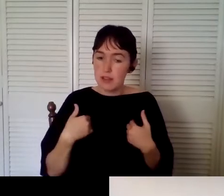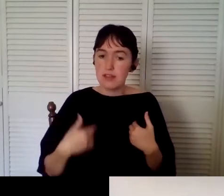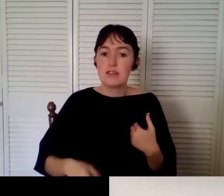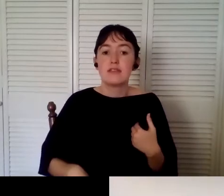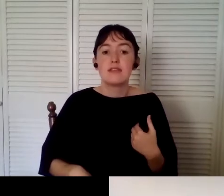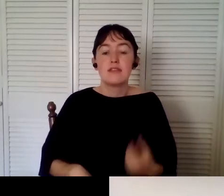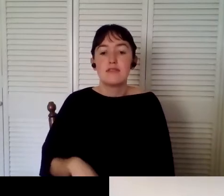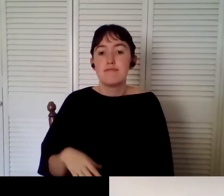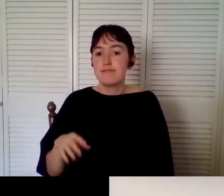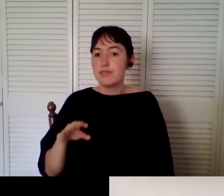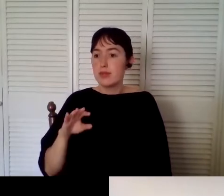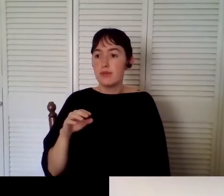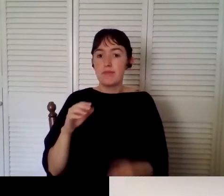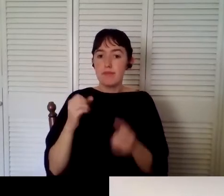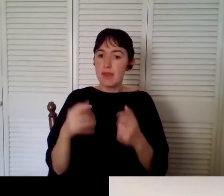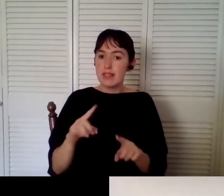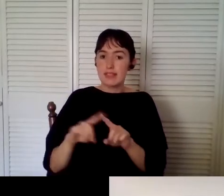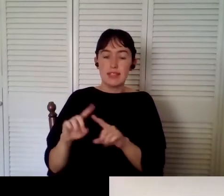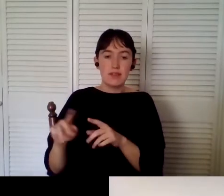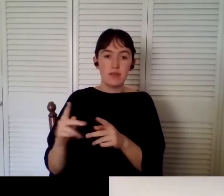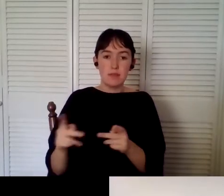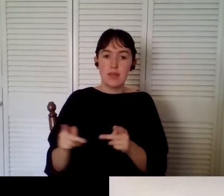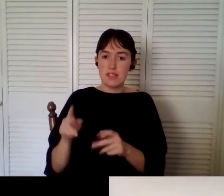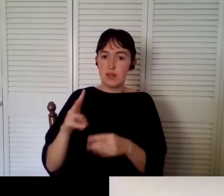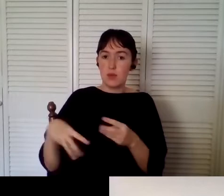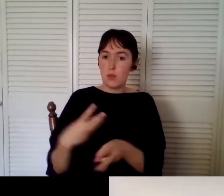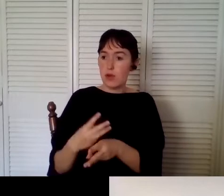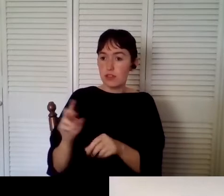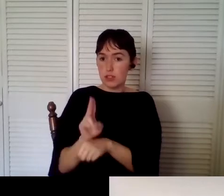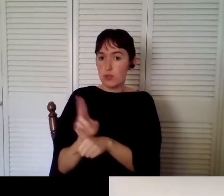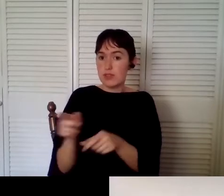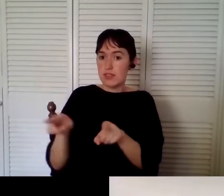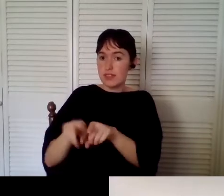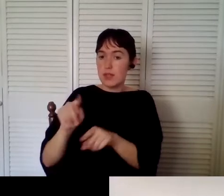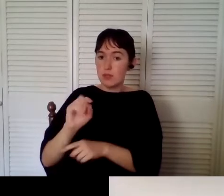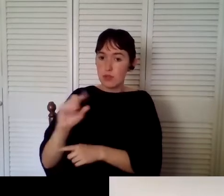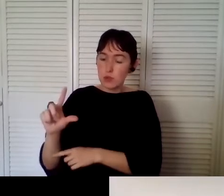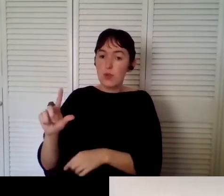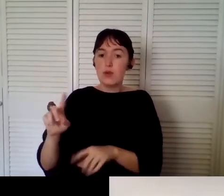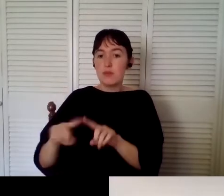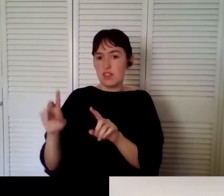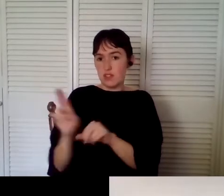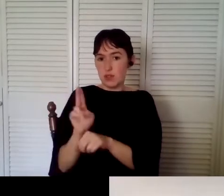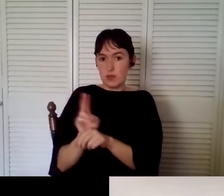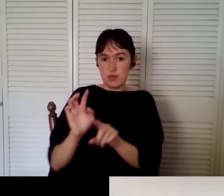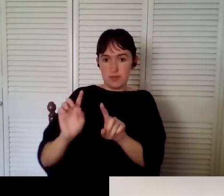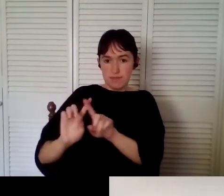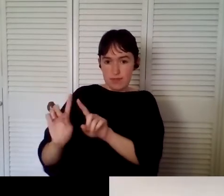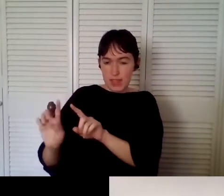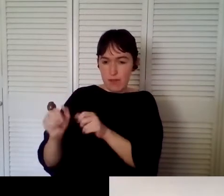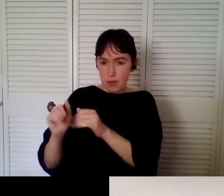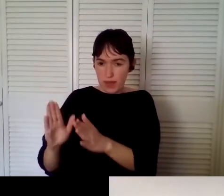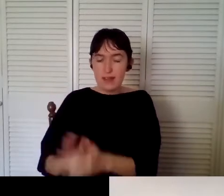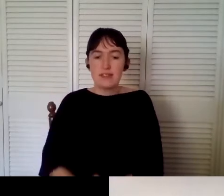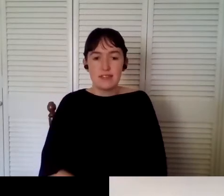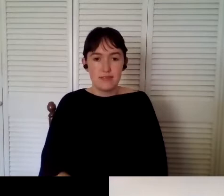the same way. That's cool. That's really fun. Oh, cool. And I feel like we just don't hear about them that much. Is